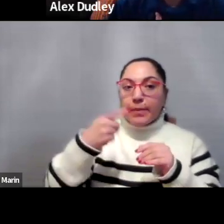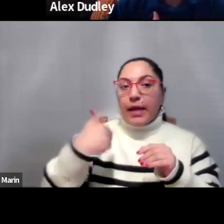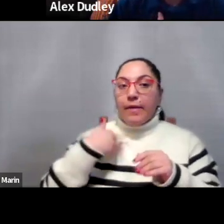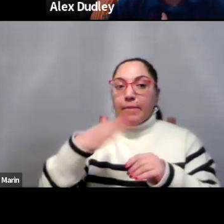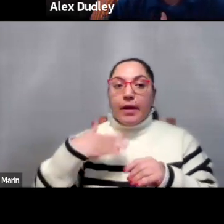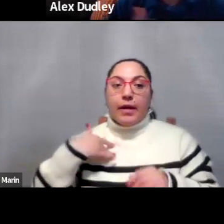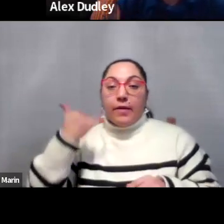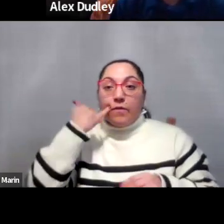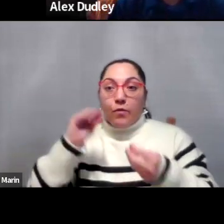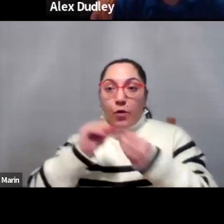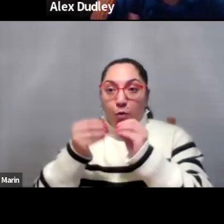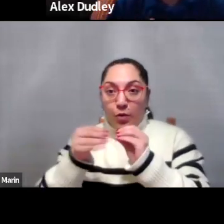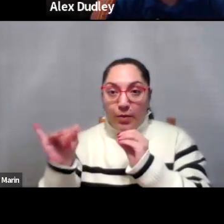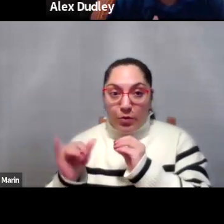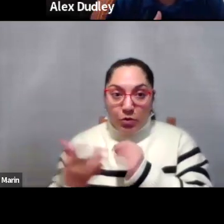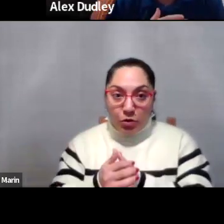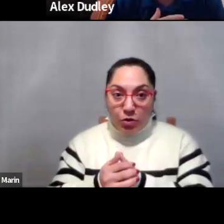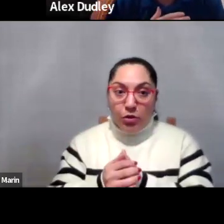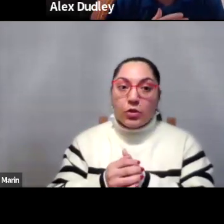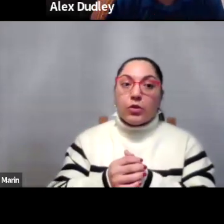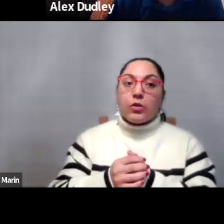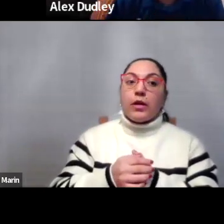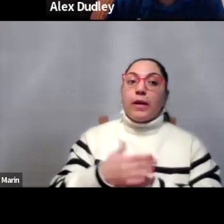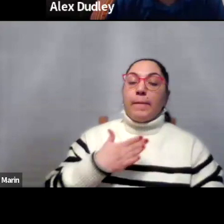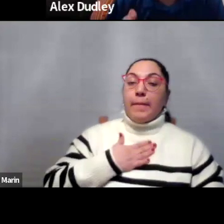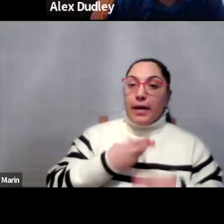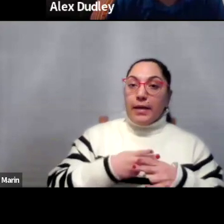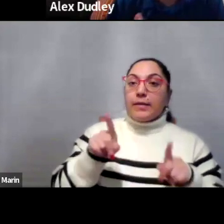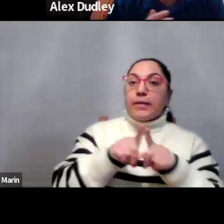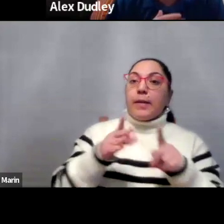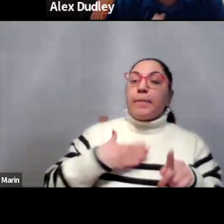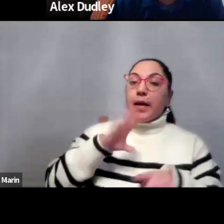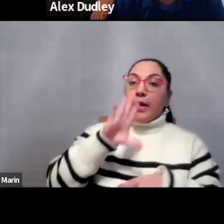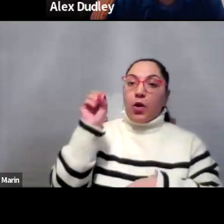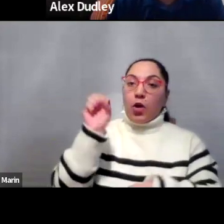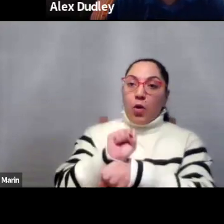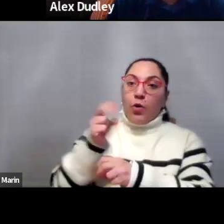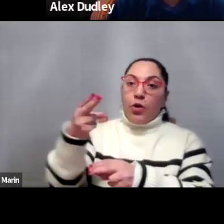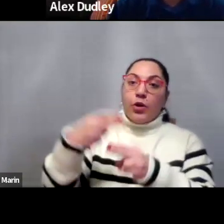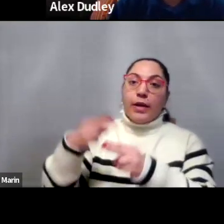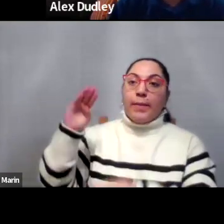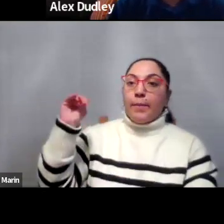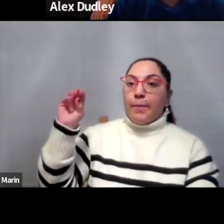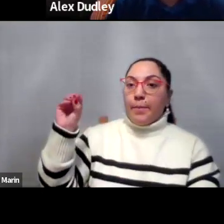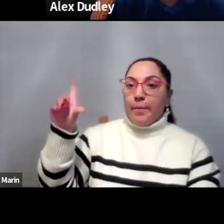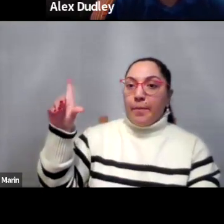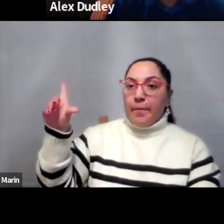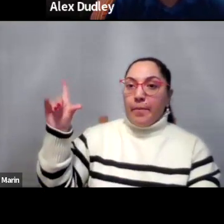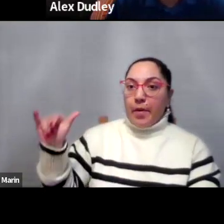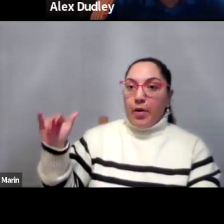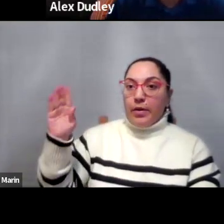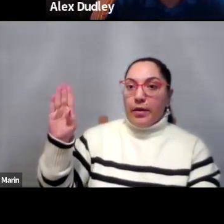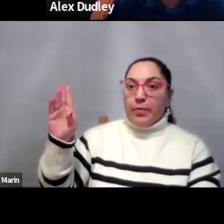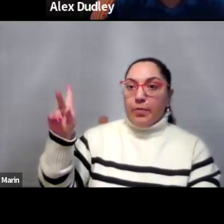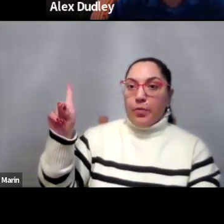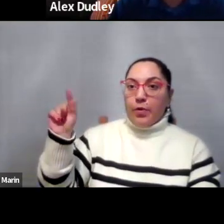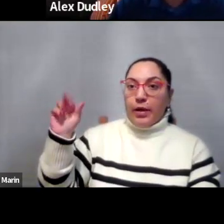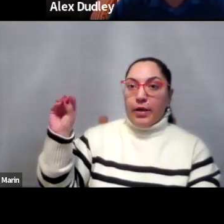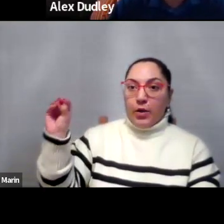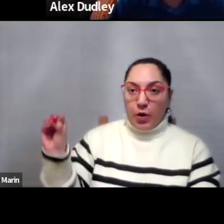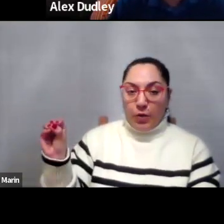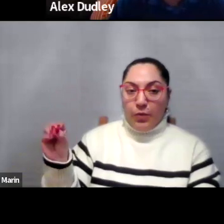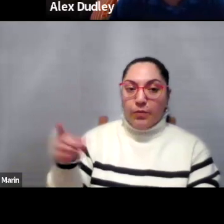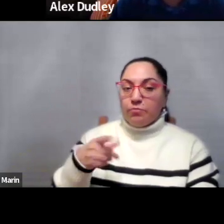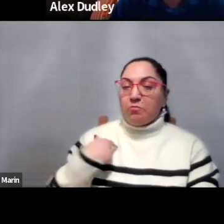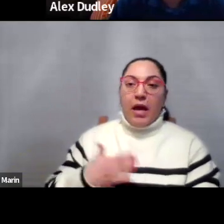things. She's also a lovely person to talk to. So call, email both of us, either one of us. We'll be happy to talk to you about what we